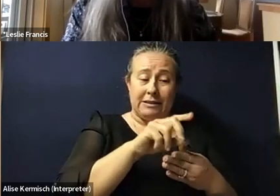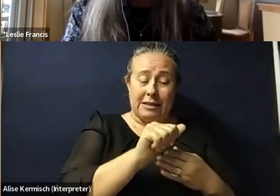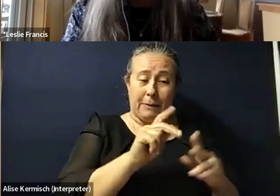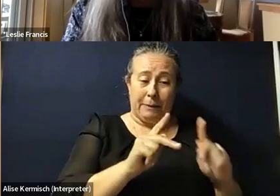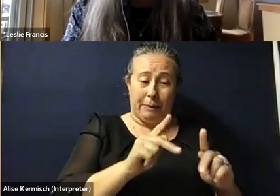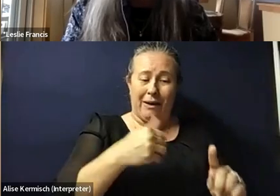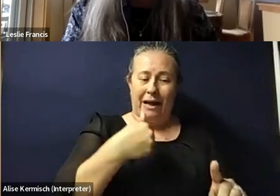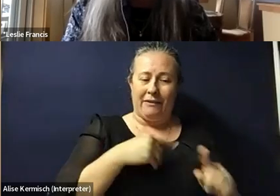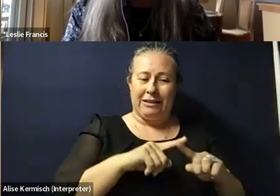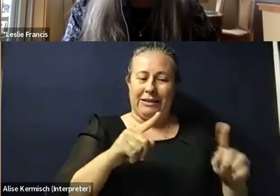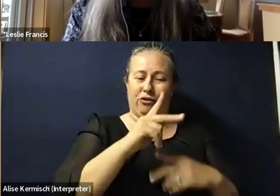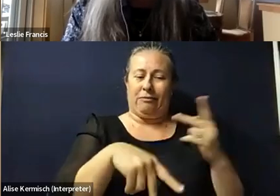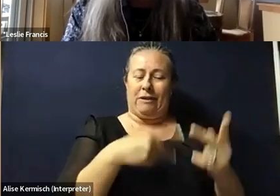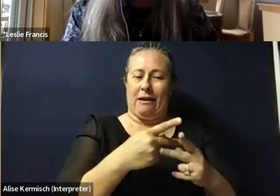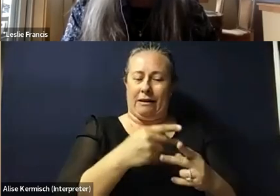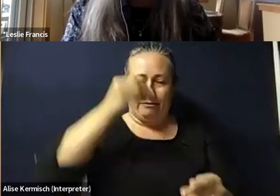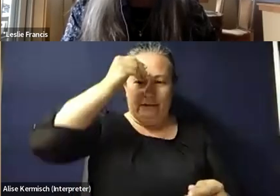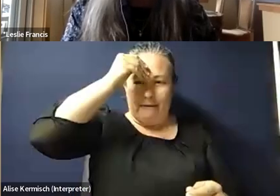a different kind of knowledge, you know,